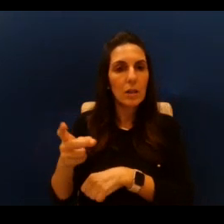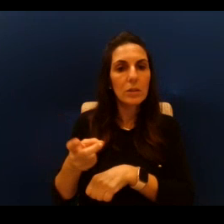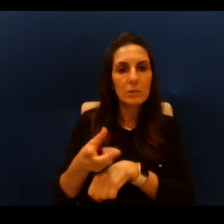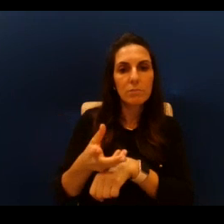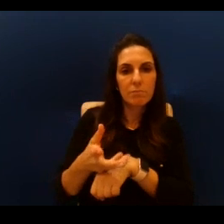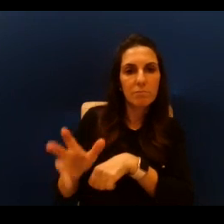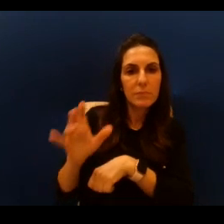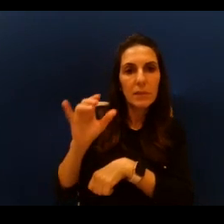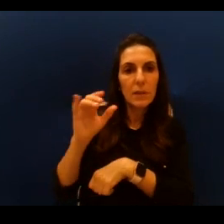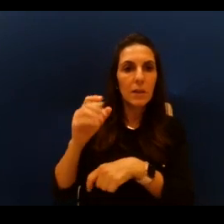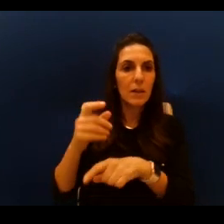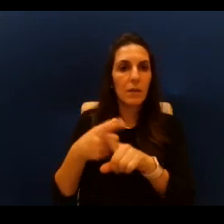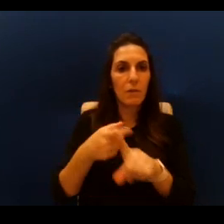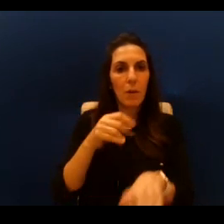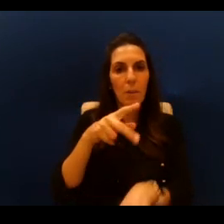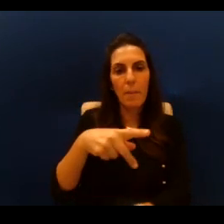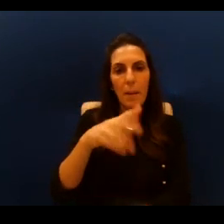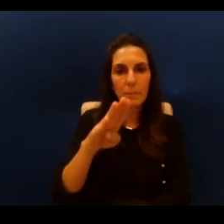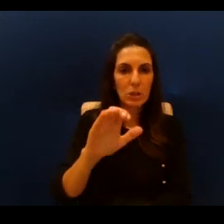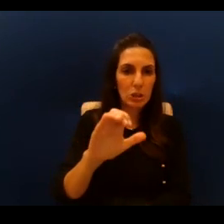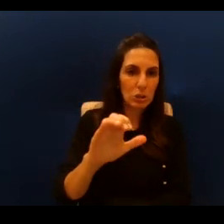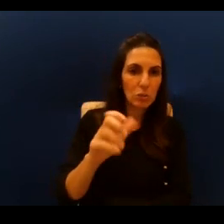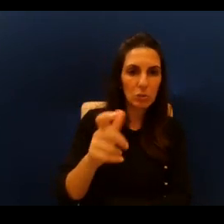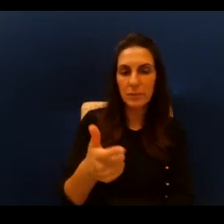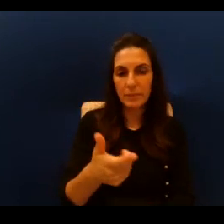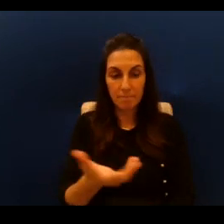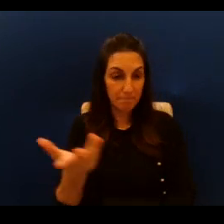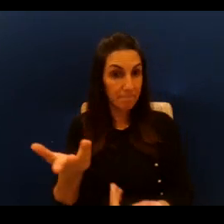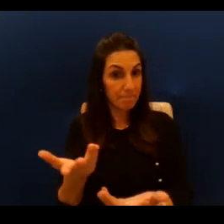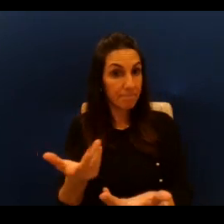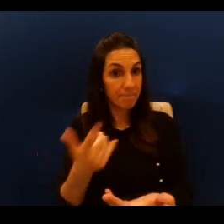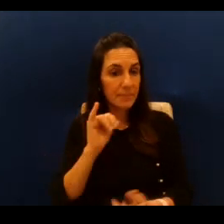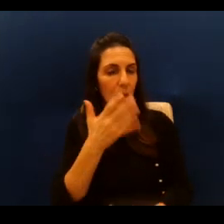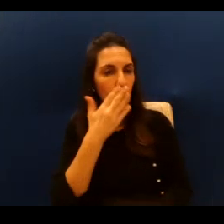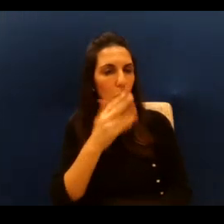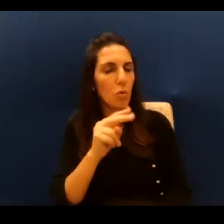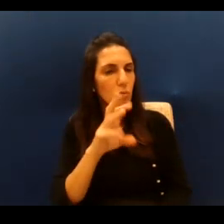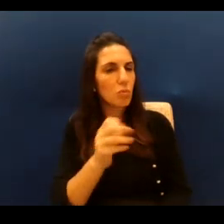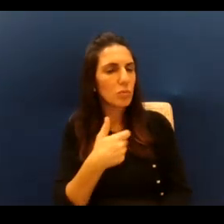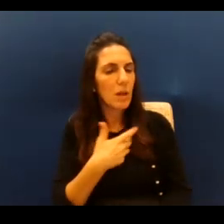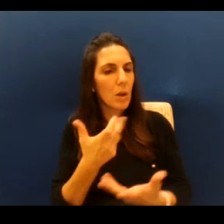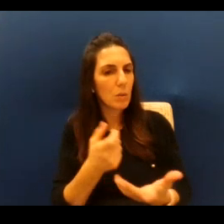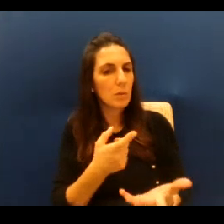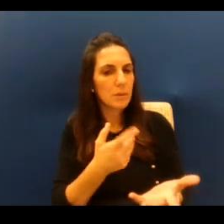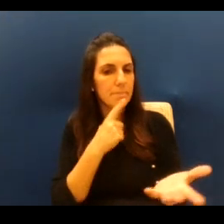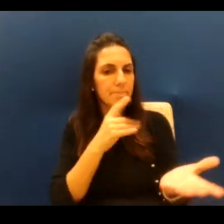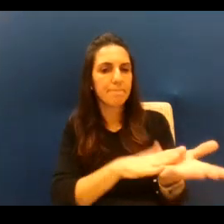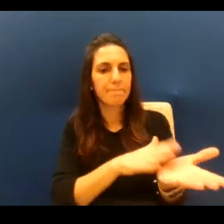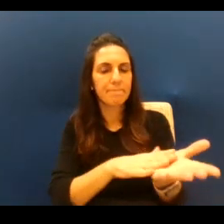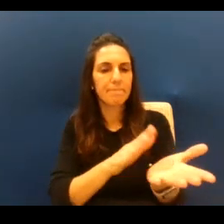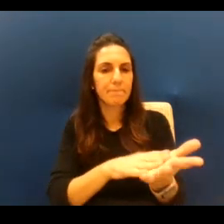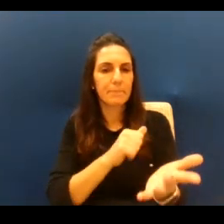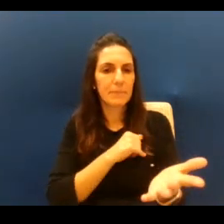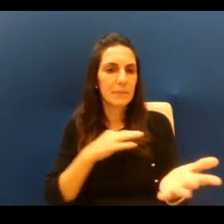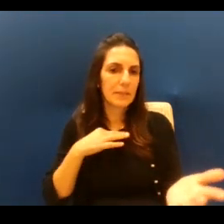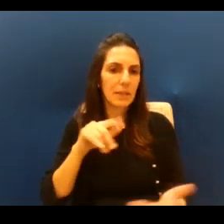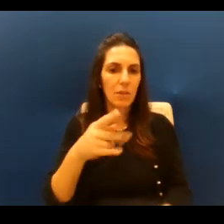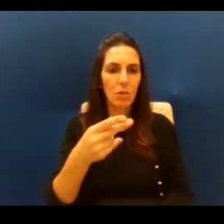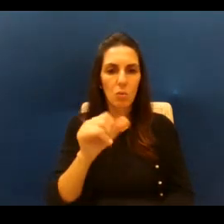news. Executive, yes. Take it away. Yes, I just wanted to commend our staff, Teresa Utterback.